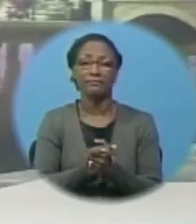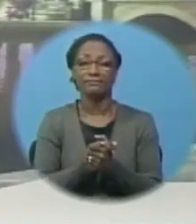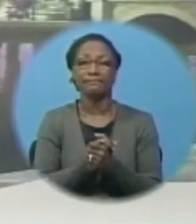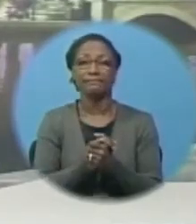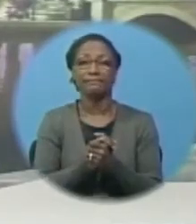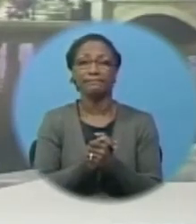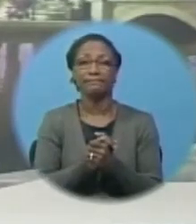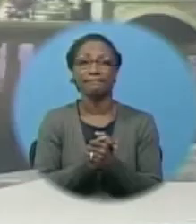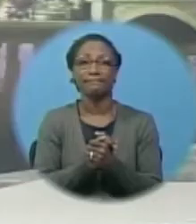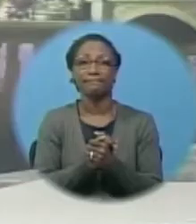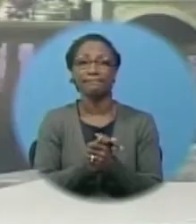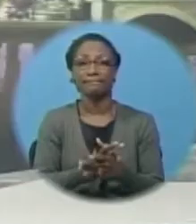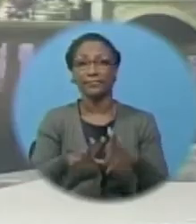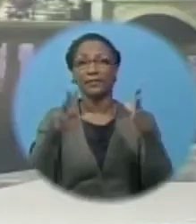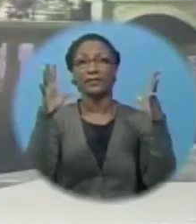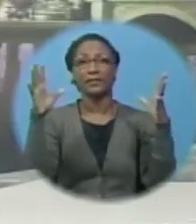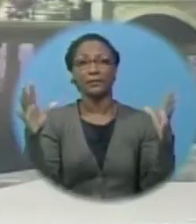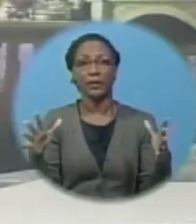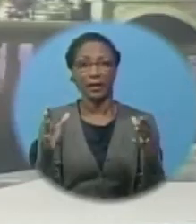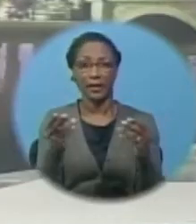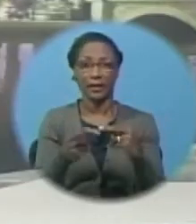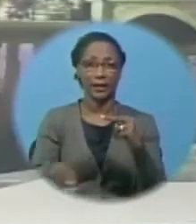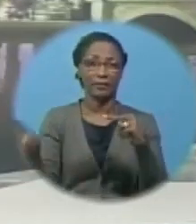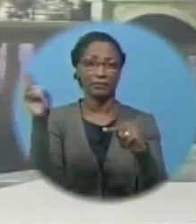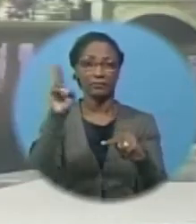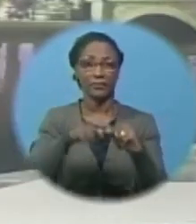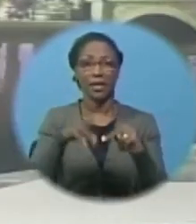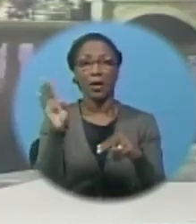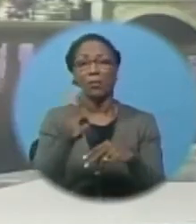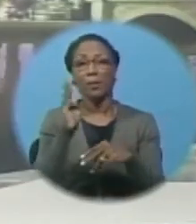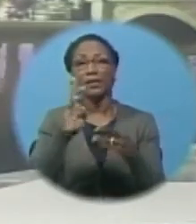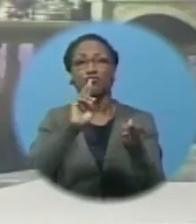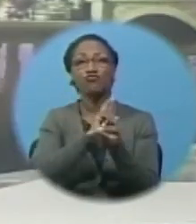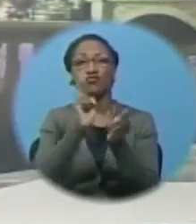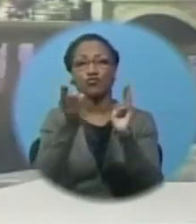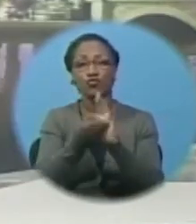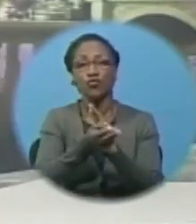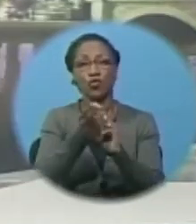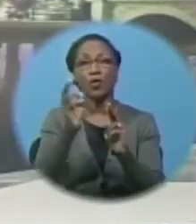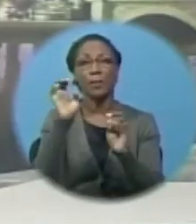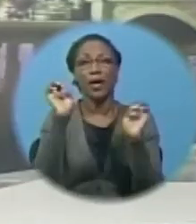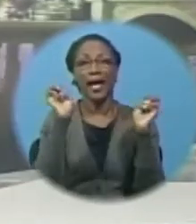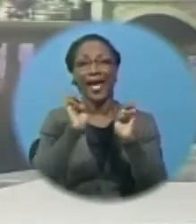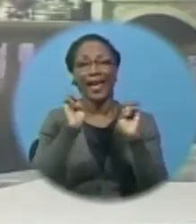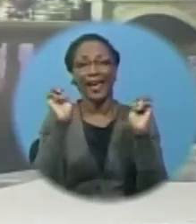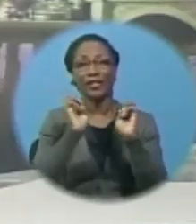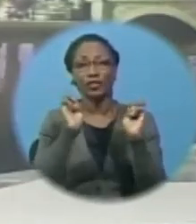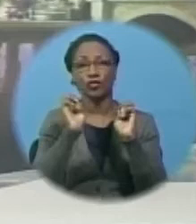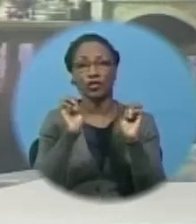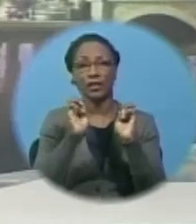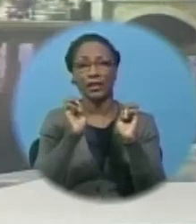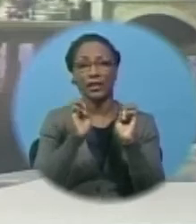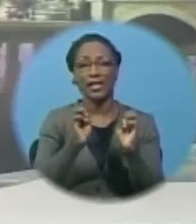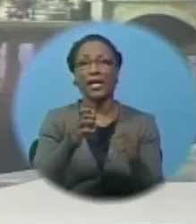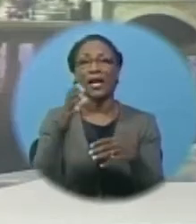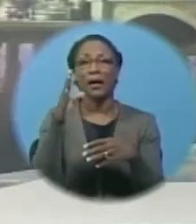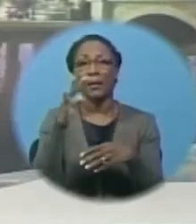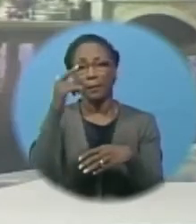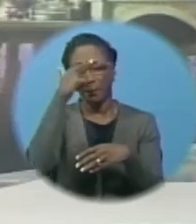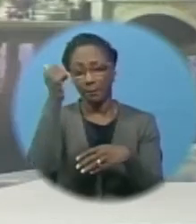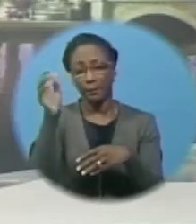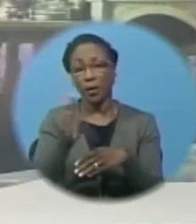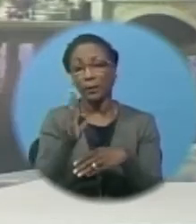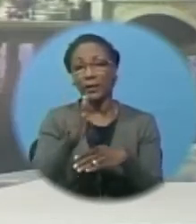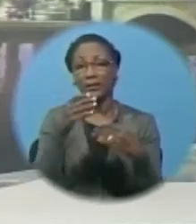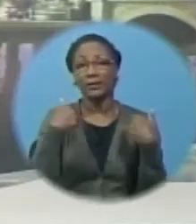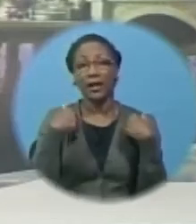A major boost is on the cards for Barbados' renewable energy drive. Government has secured a loan from the Inter-American Development Bank to